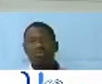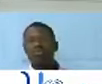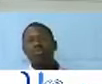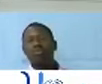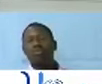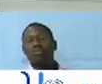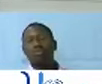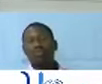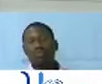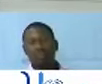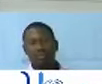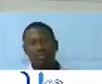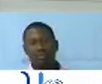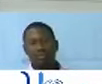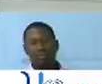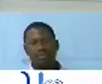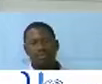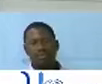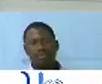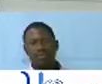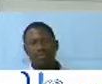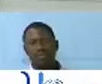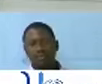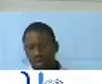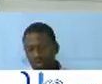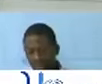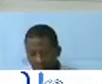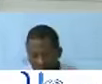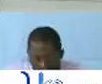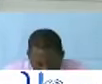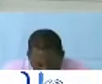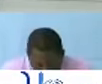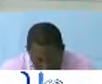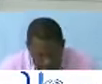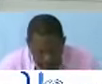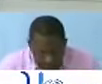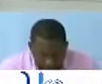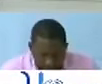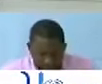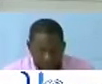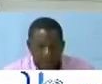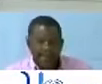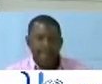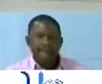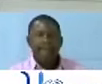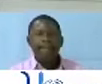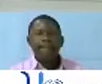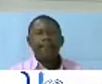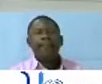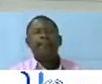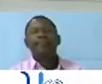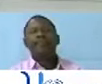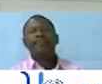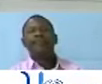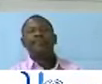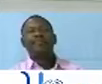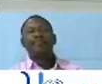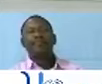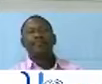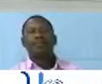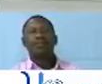fi ñuy jaar liñ mëna def rek moy génné leen ci waye nak mënuñ leena forcer. So members who refuse to comply